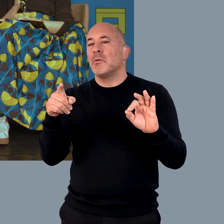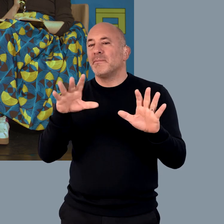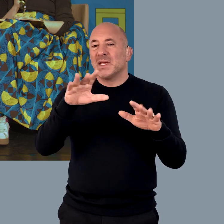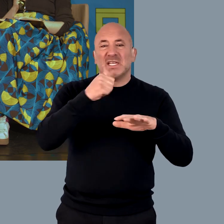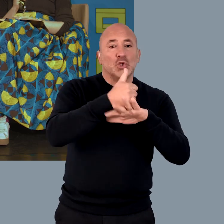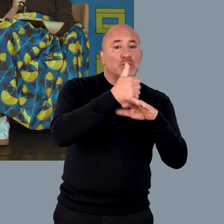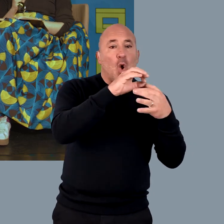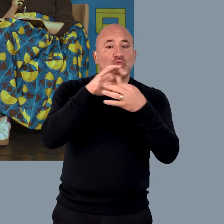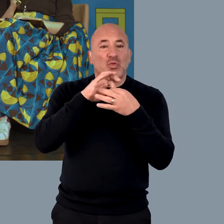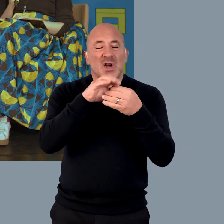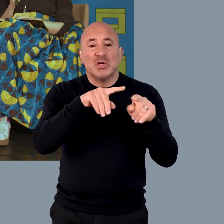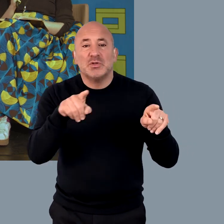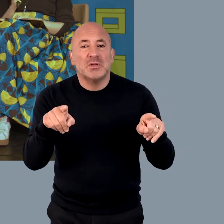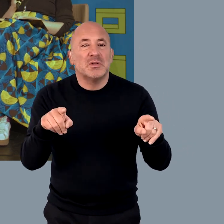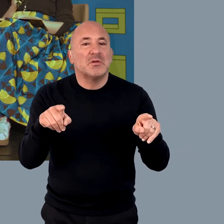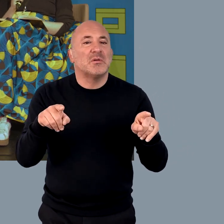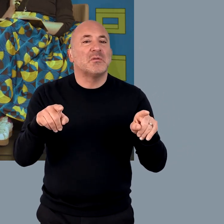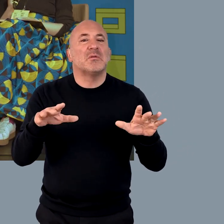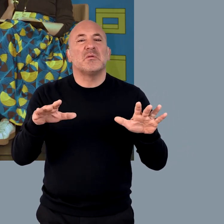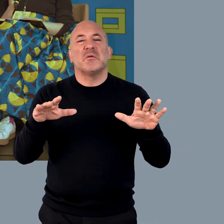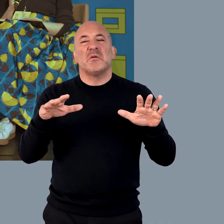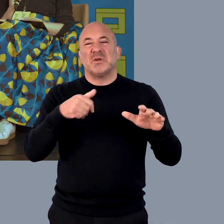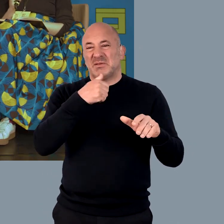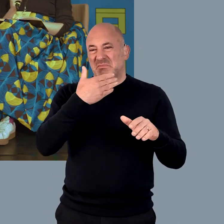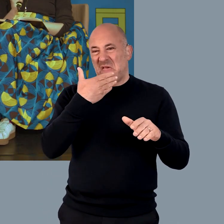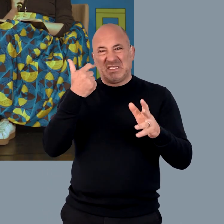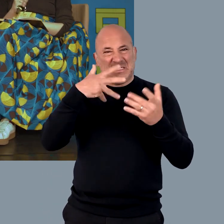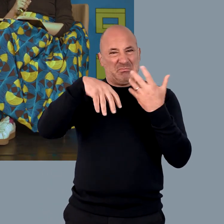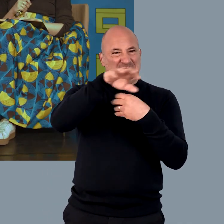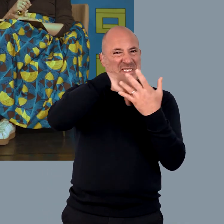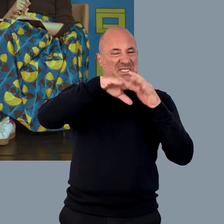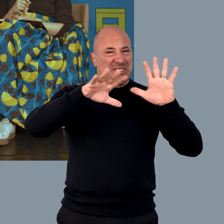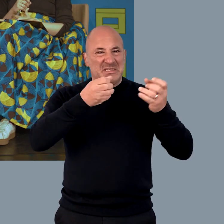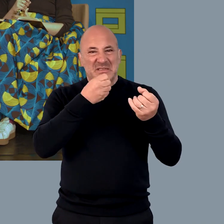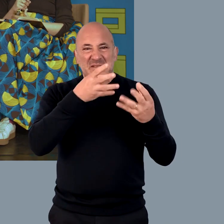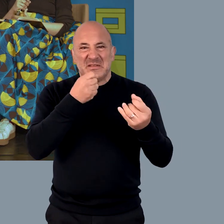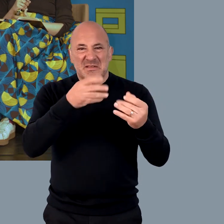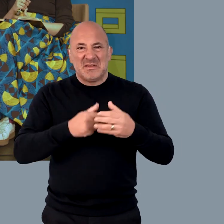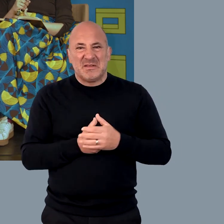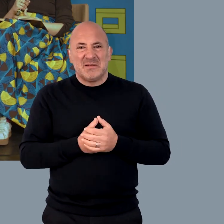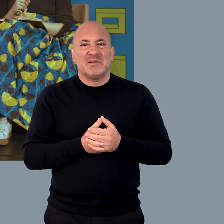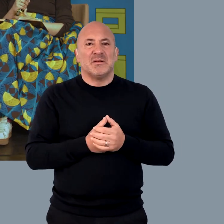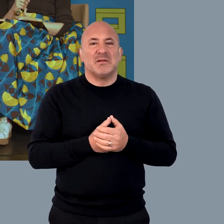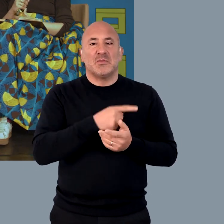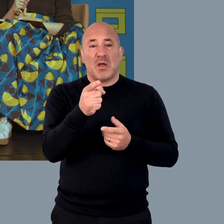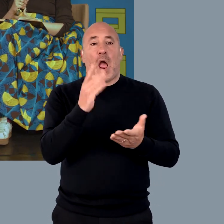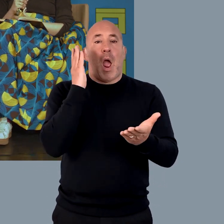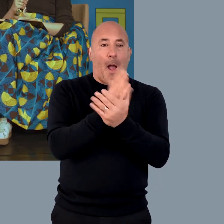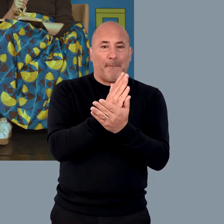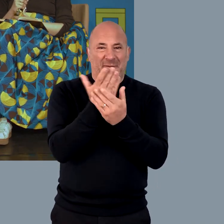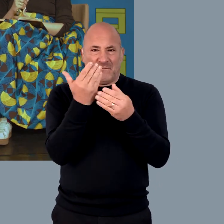association? Good. Okay, so we've got a really nice mix. Fantastic. Now, how many of you would say that you are